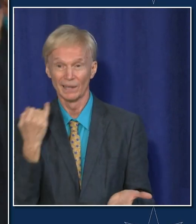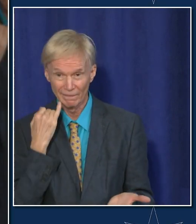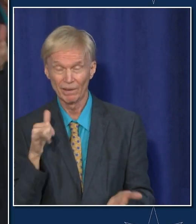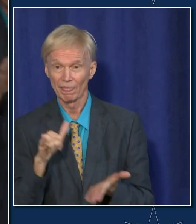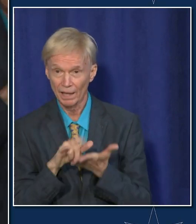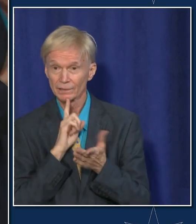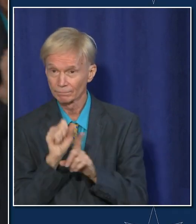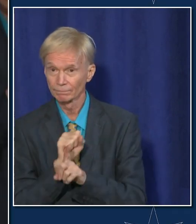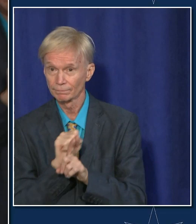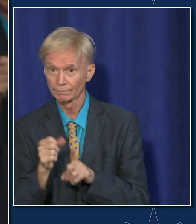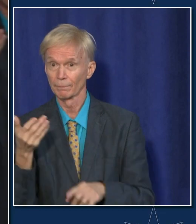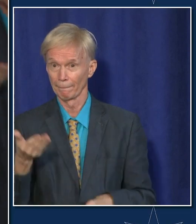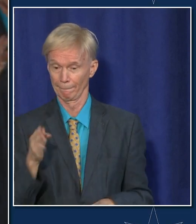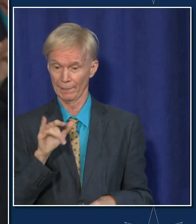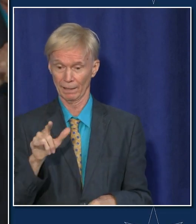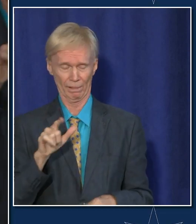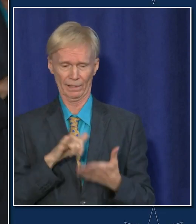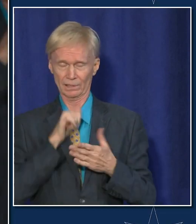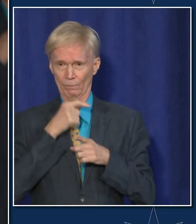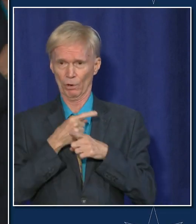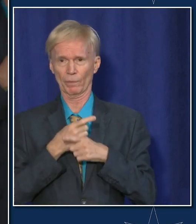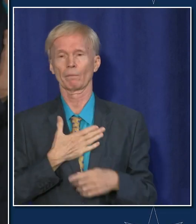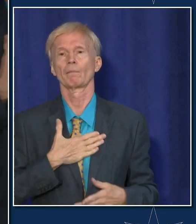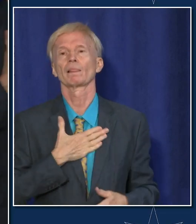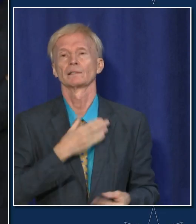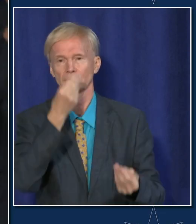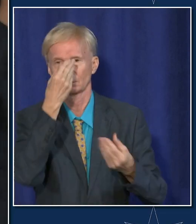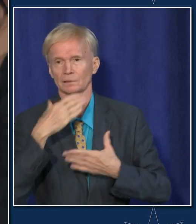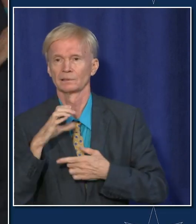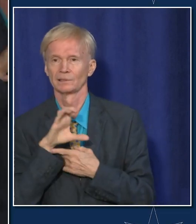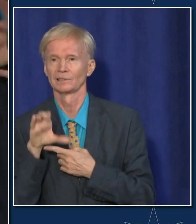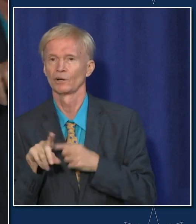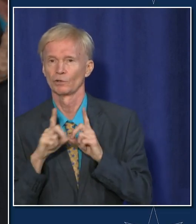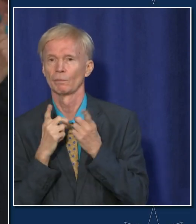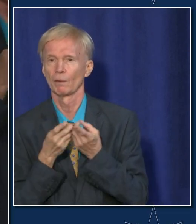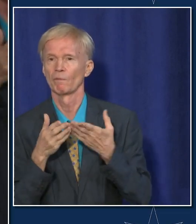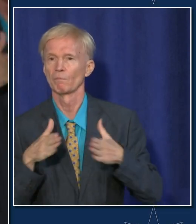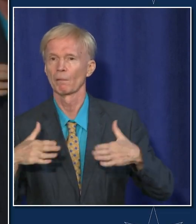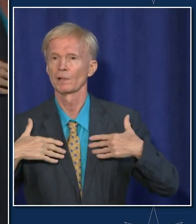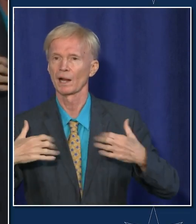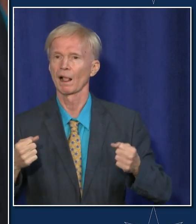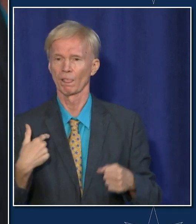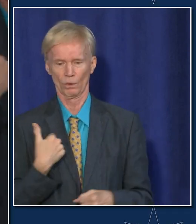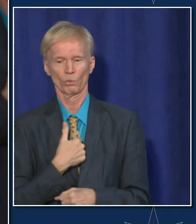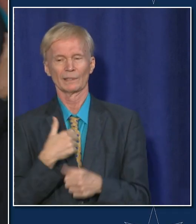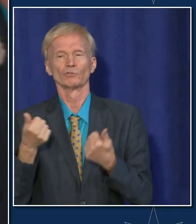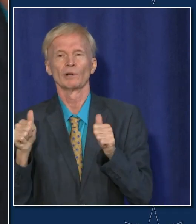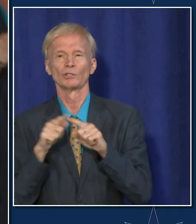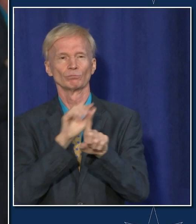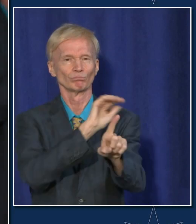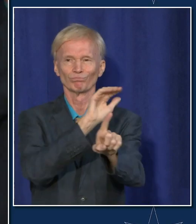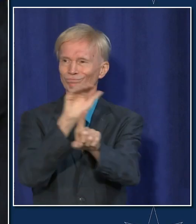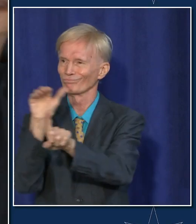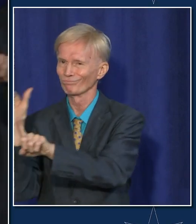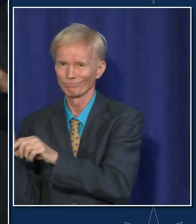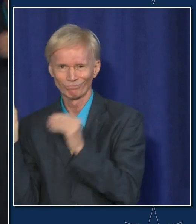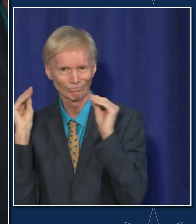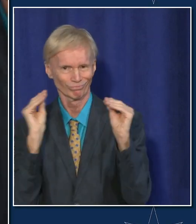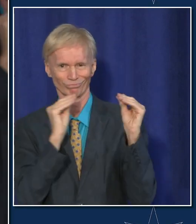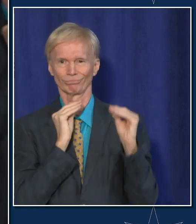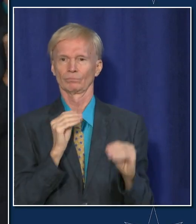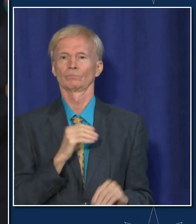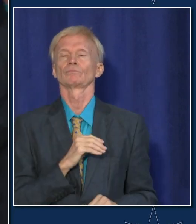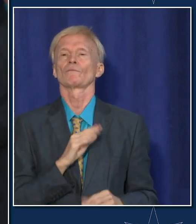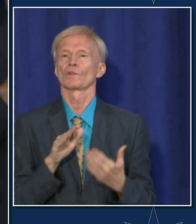bill for COVID vaccines that isn't appropriate, please let CDPH know, because we have worked to educate hard and follow up and ensure